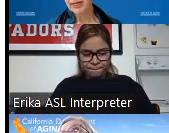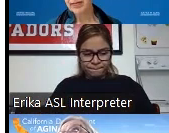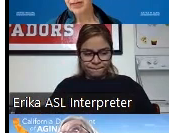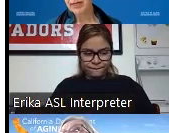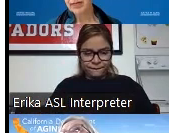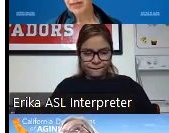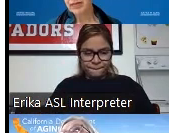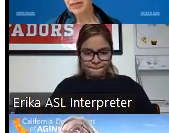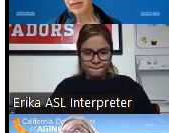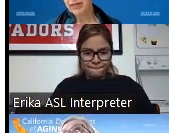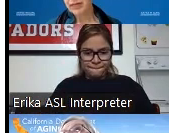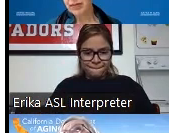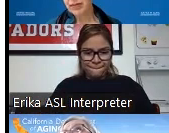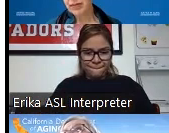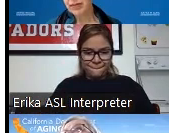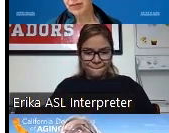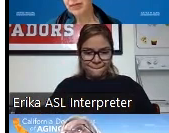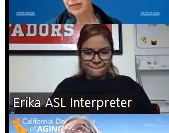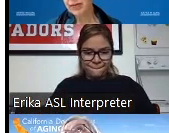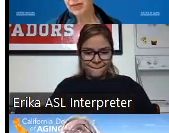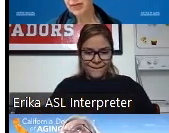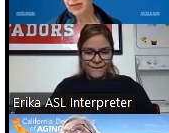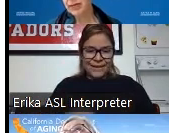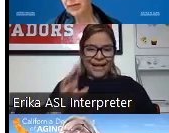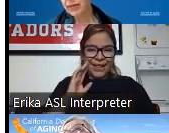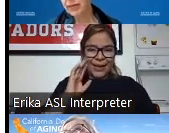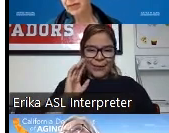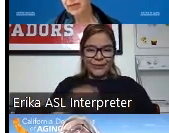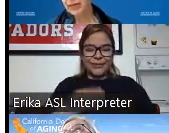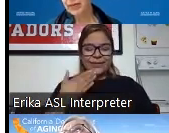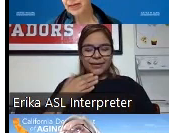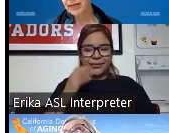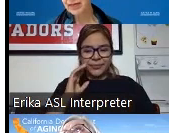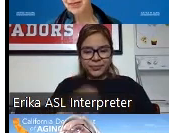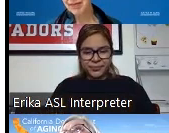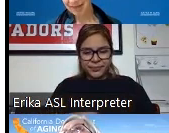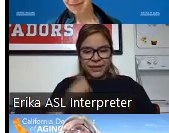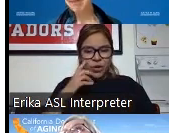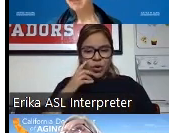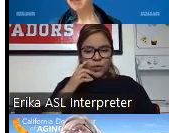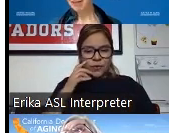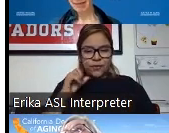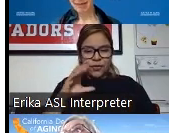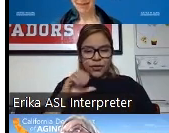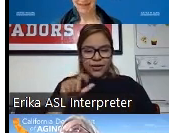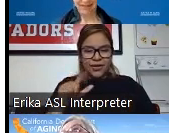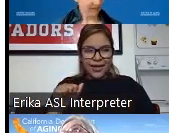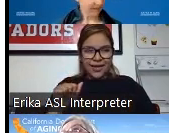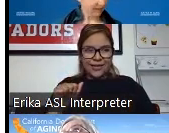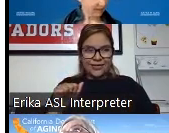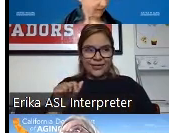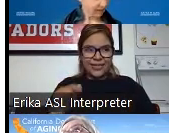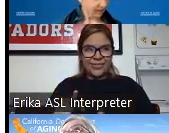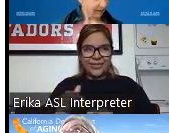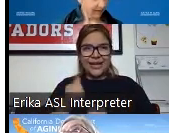Okay, thank you very much. My name is Cindy Soto, and I work for Cal Life Independent Living Center in downtown LA. So